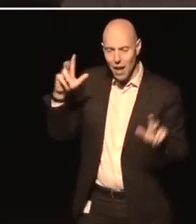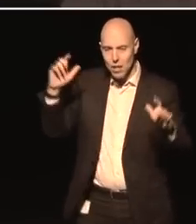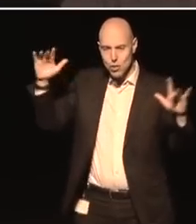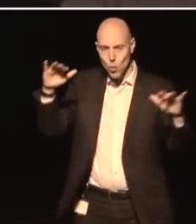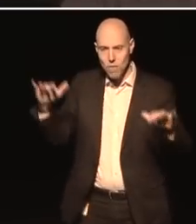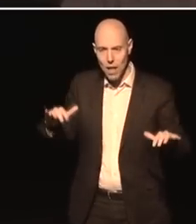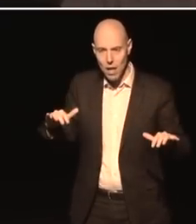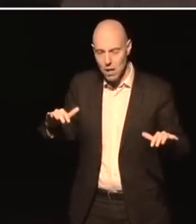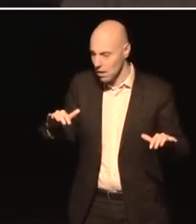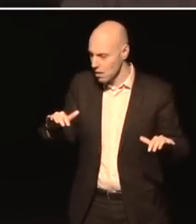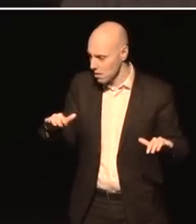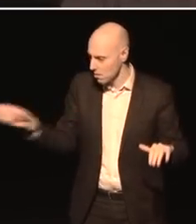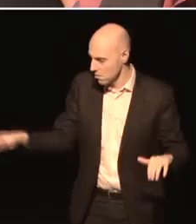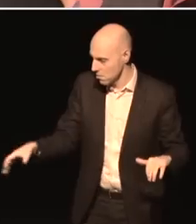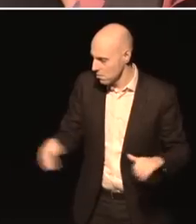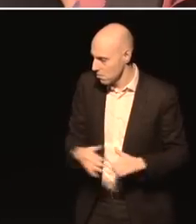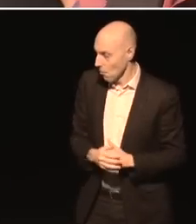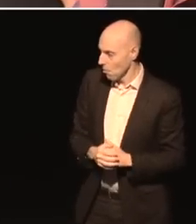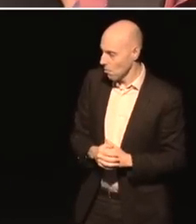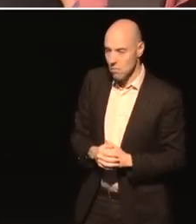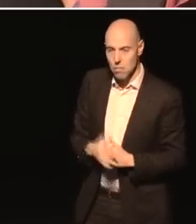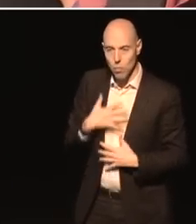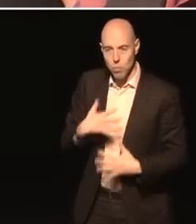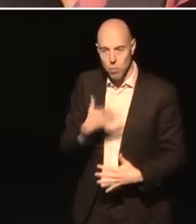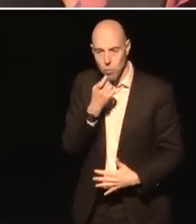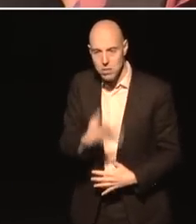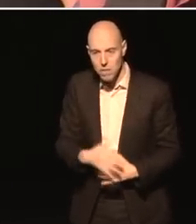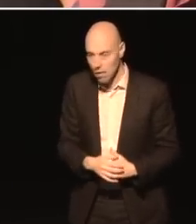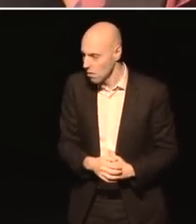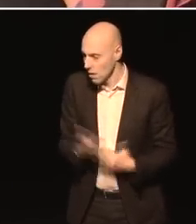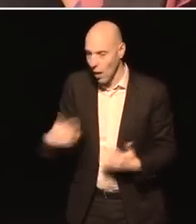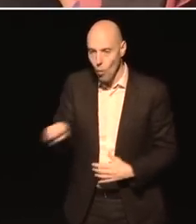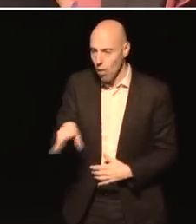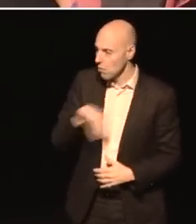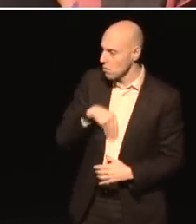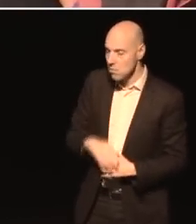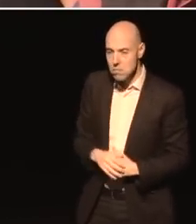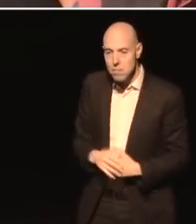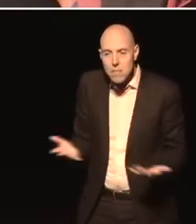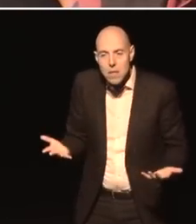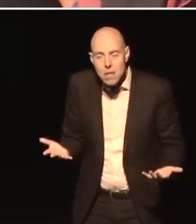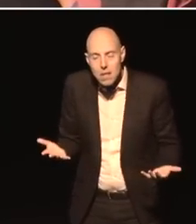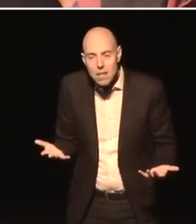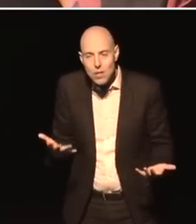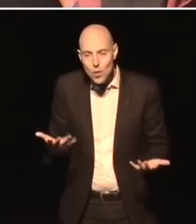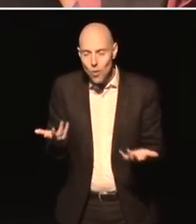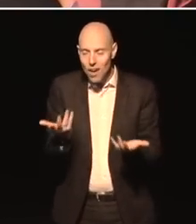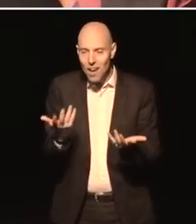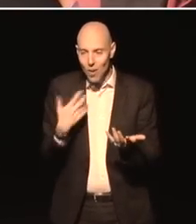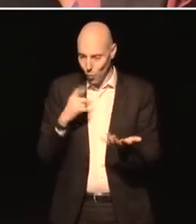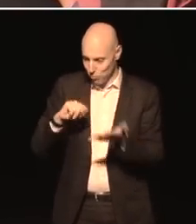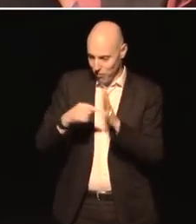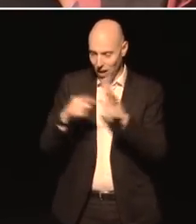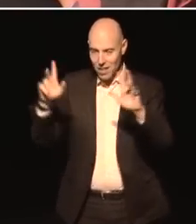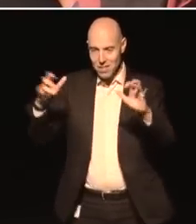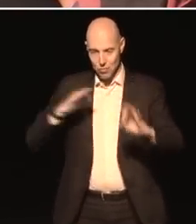there they are and they're wonderful. And now no one now questions it. So as soon as we normalize it, and we provide those role models